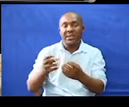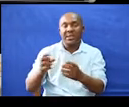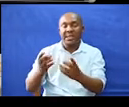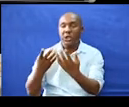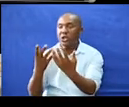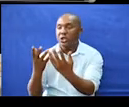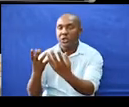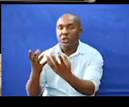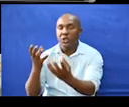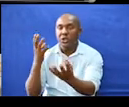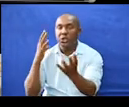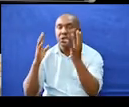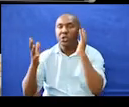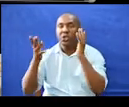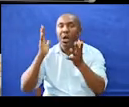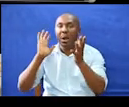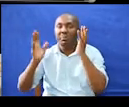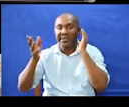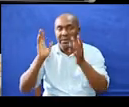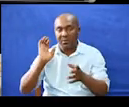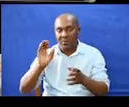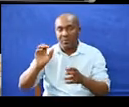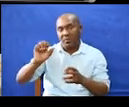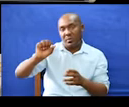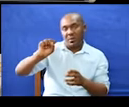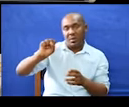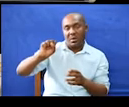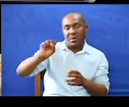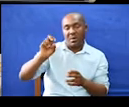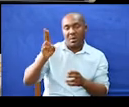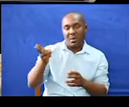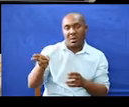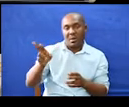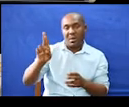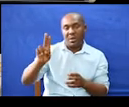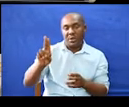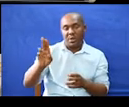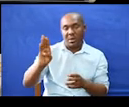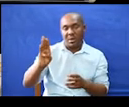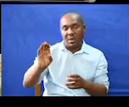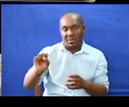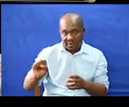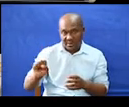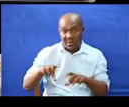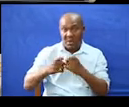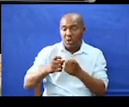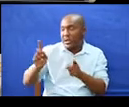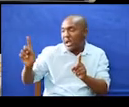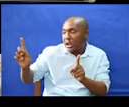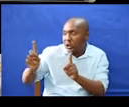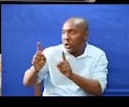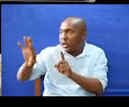them to get the food from the shrubs because they were also short. Now, at first,